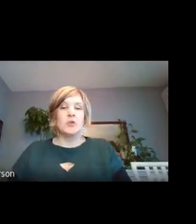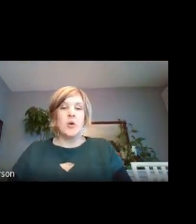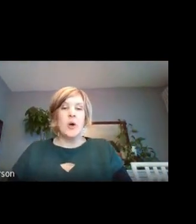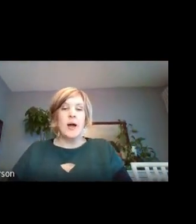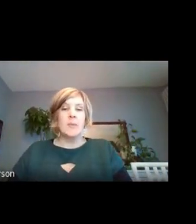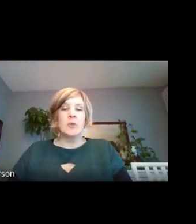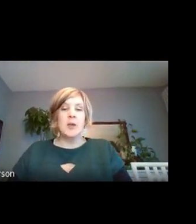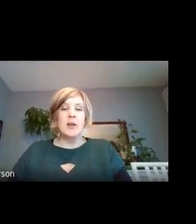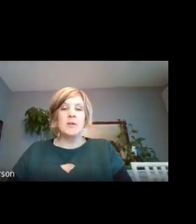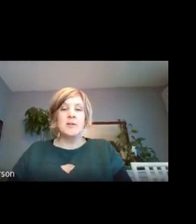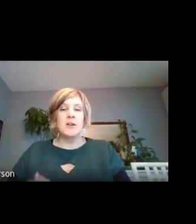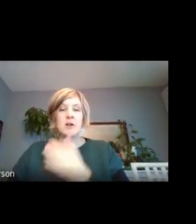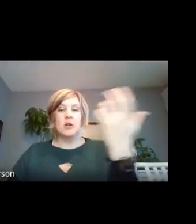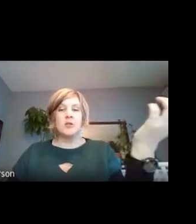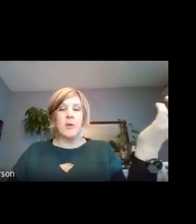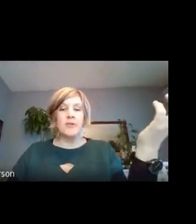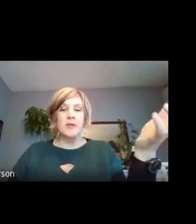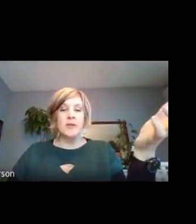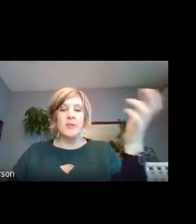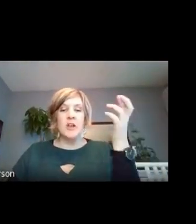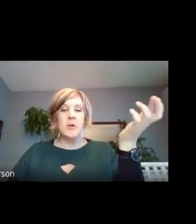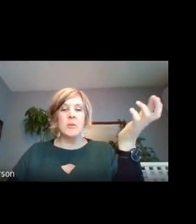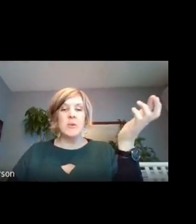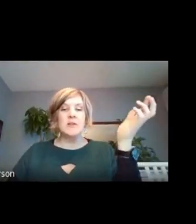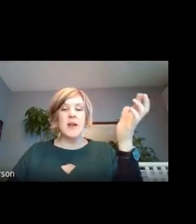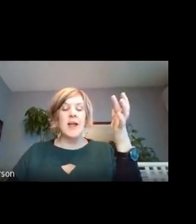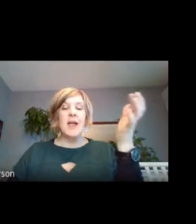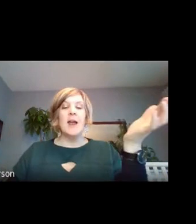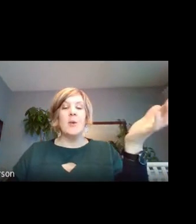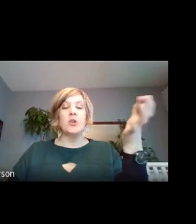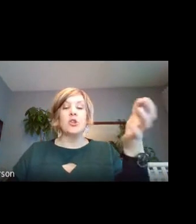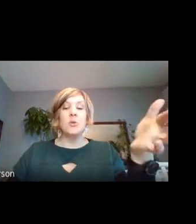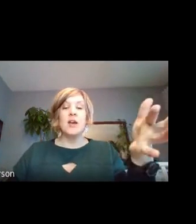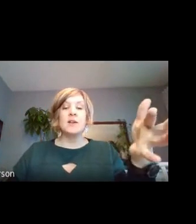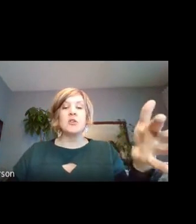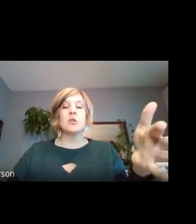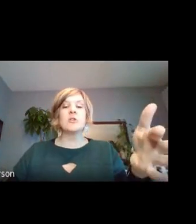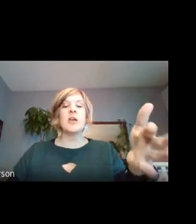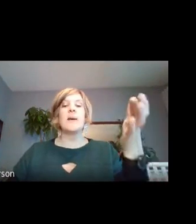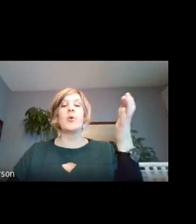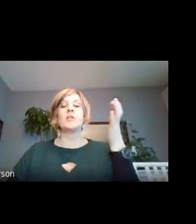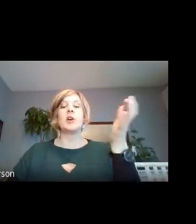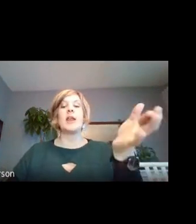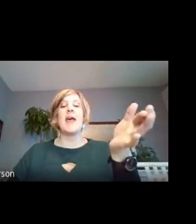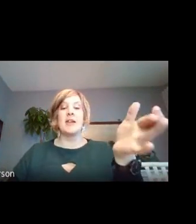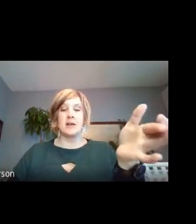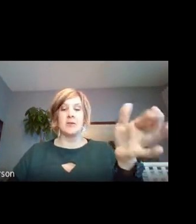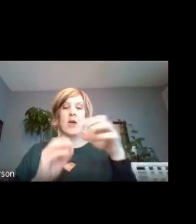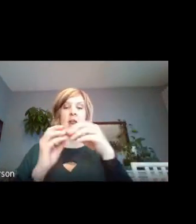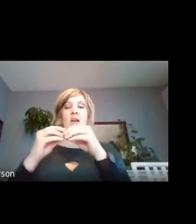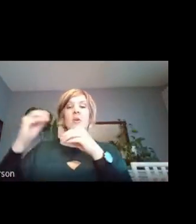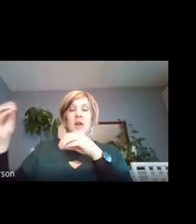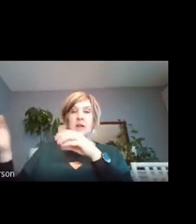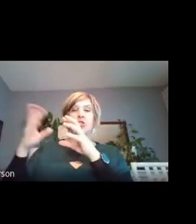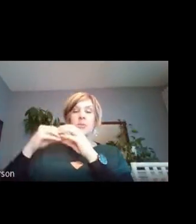so um you'll begin to see here here's all my friends in the video the meet today and i want to share with nine teachers and i'm going to get edit